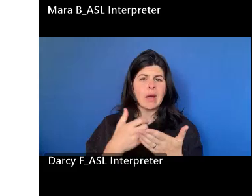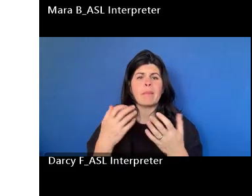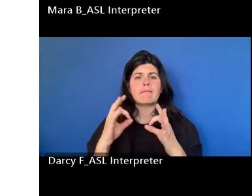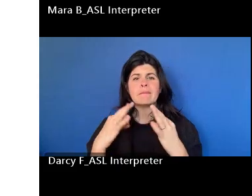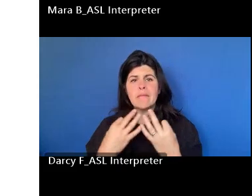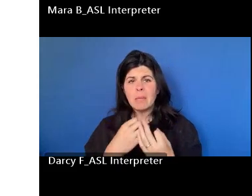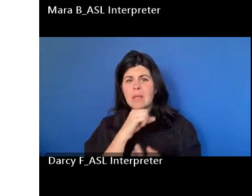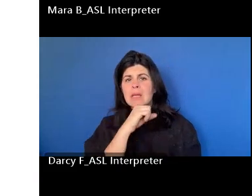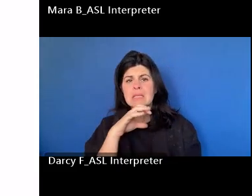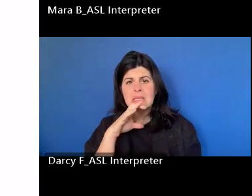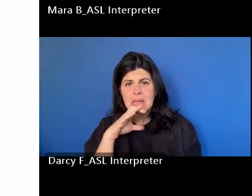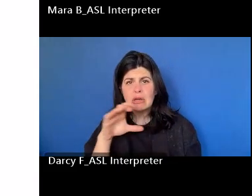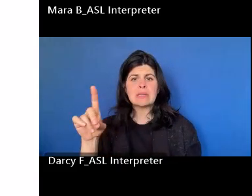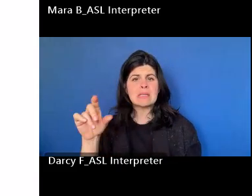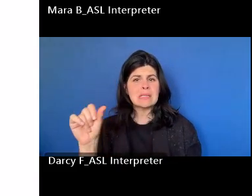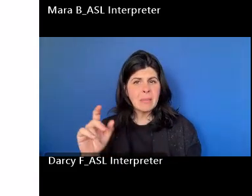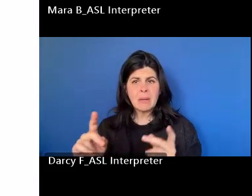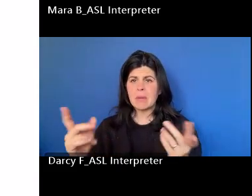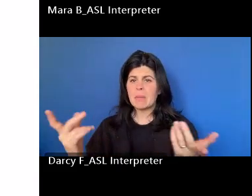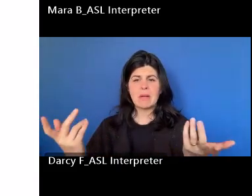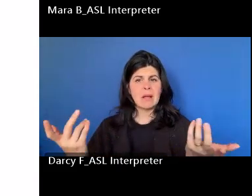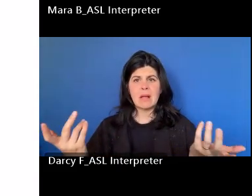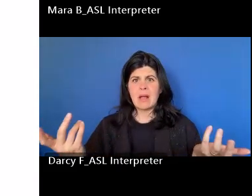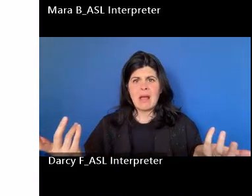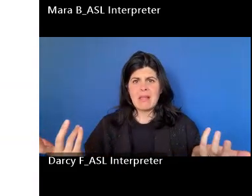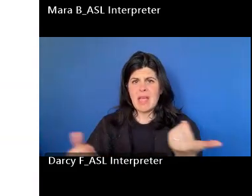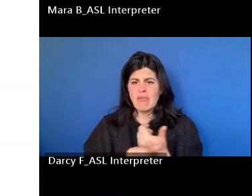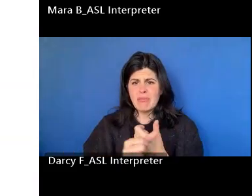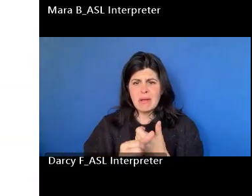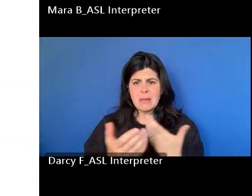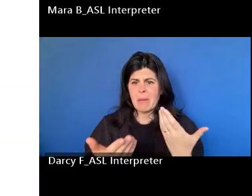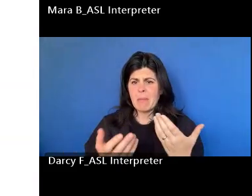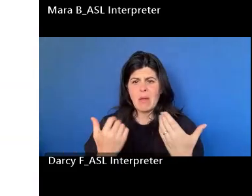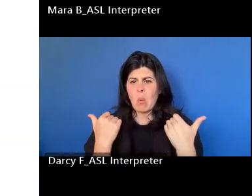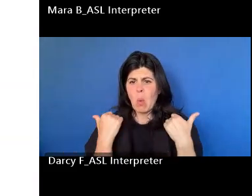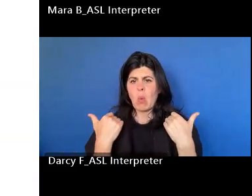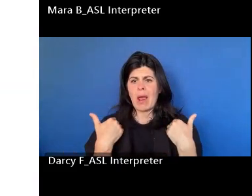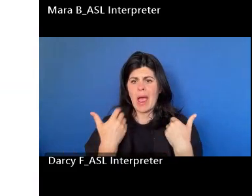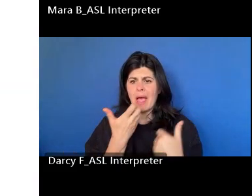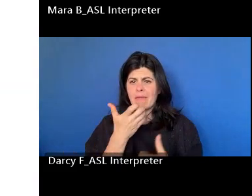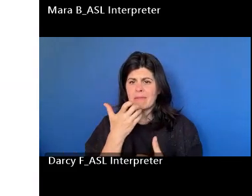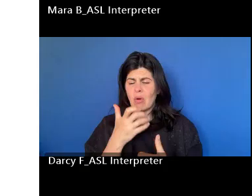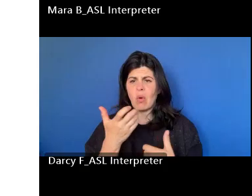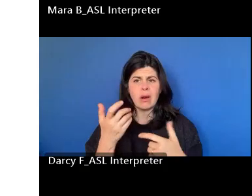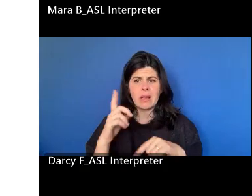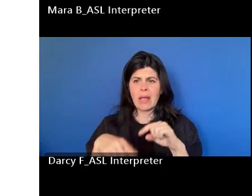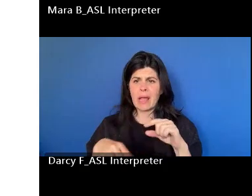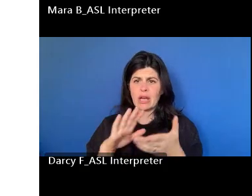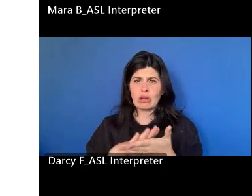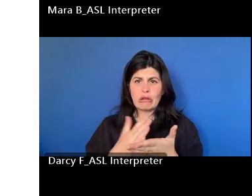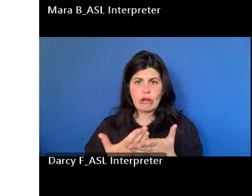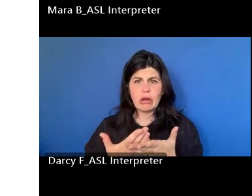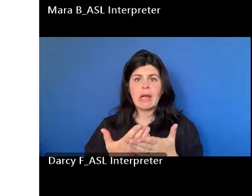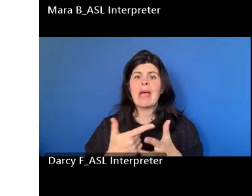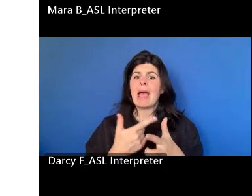and cooking sources in their home and potentially being prosecuted for impeding